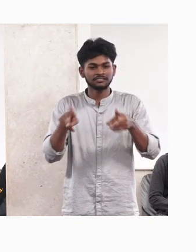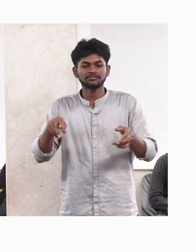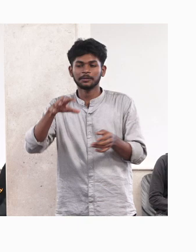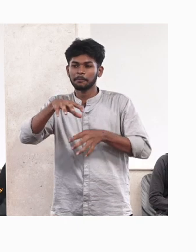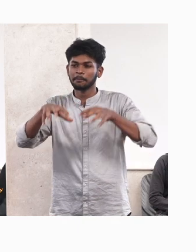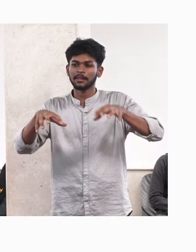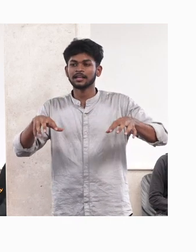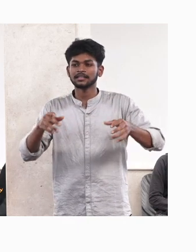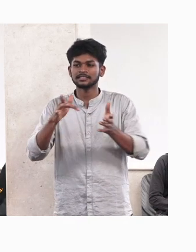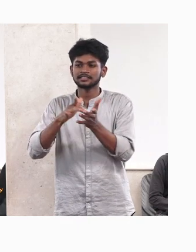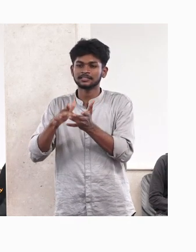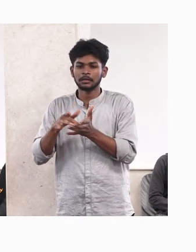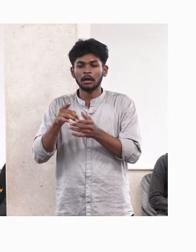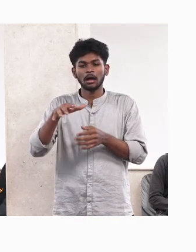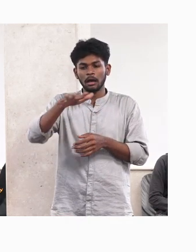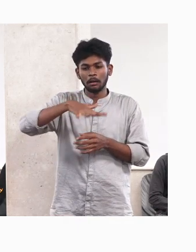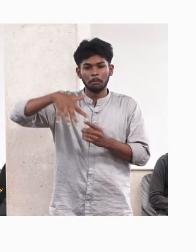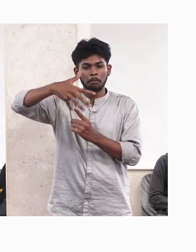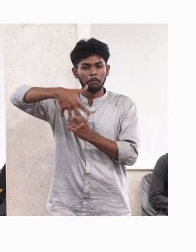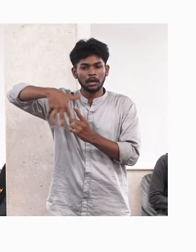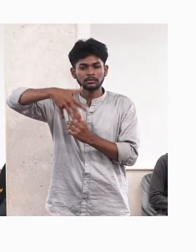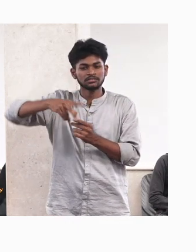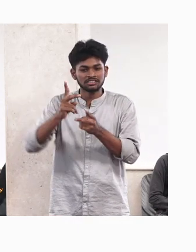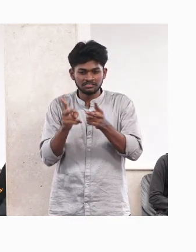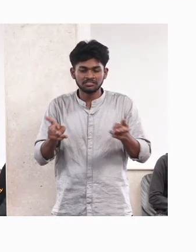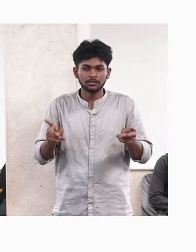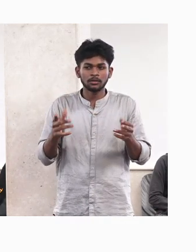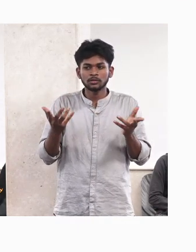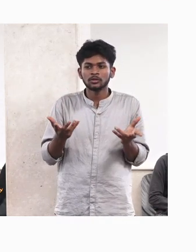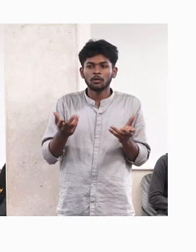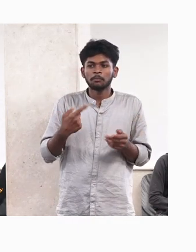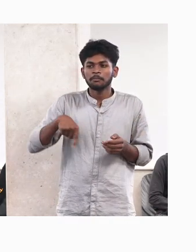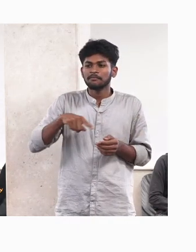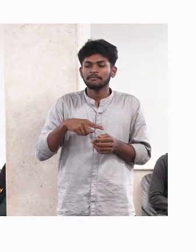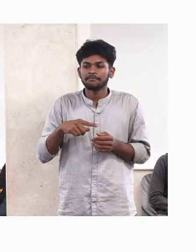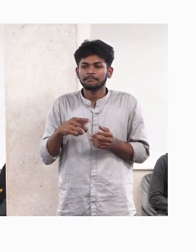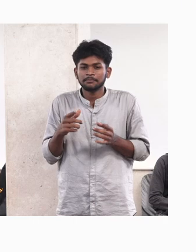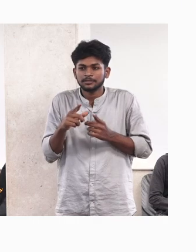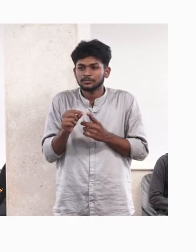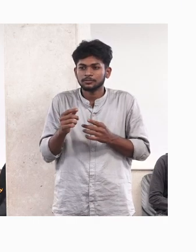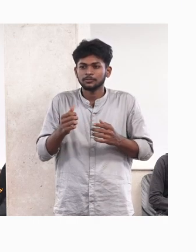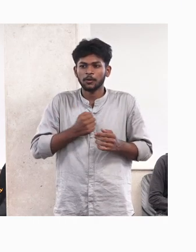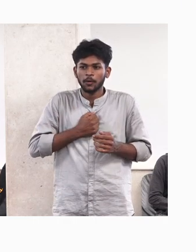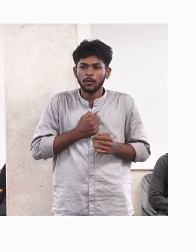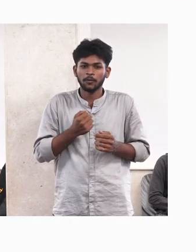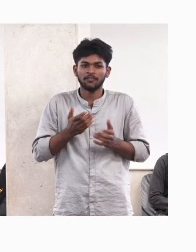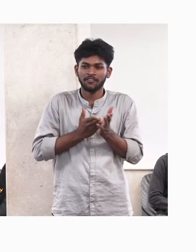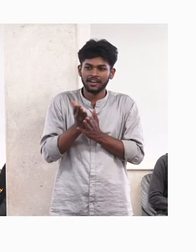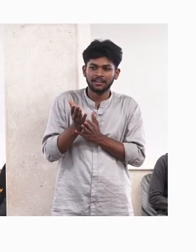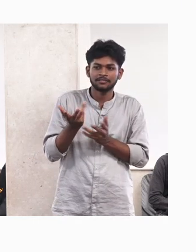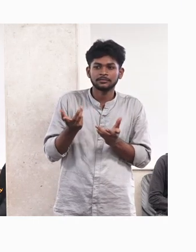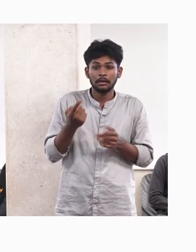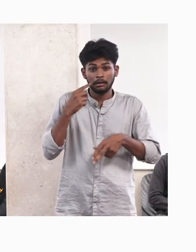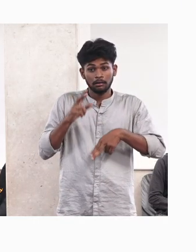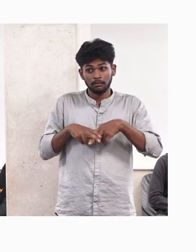the different situation around. So can be something more that you can add to your way